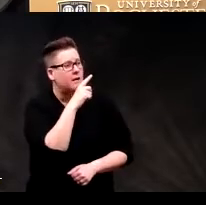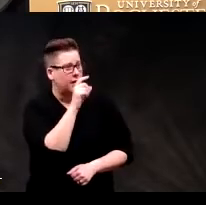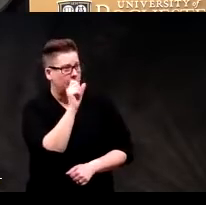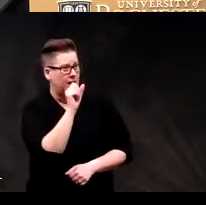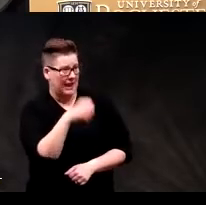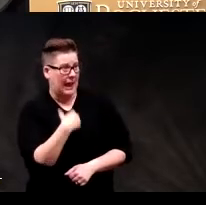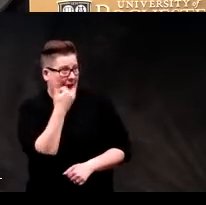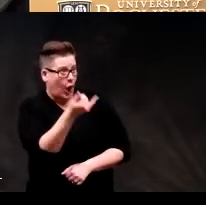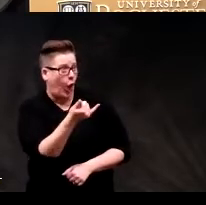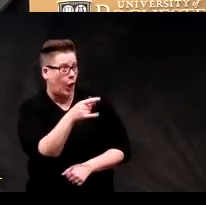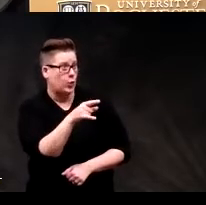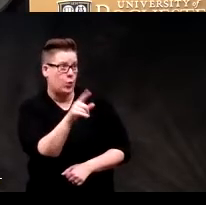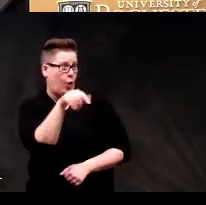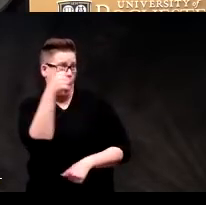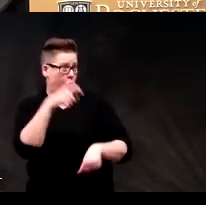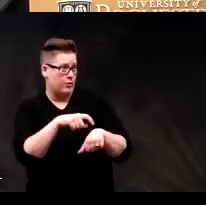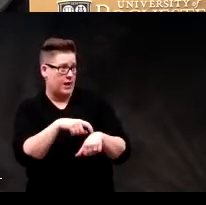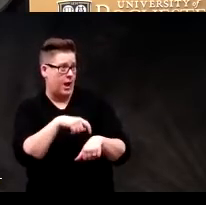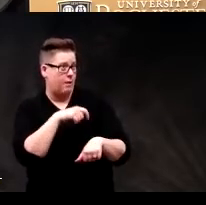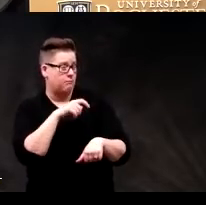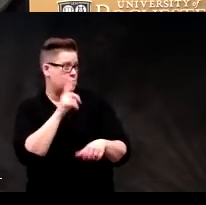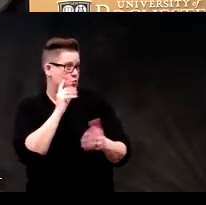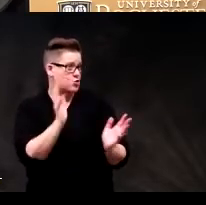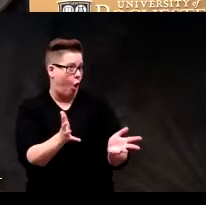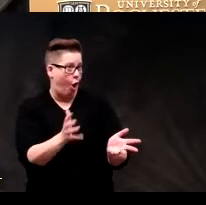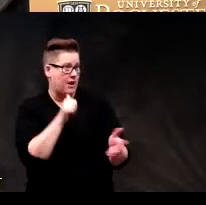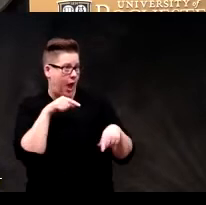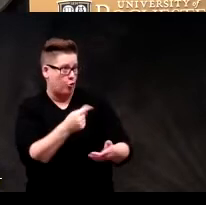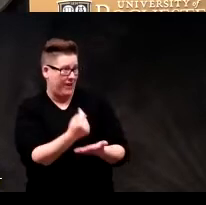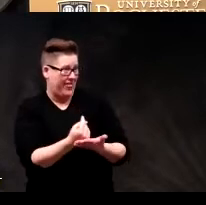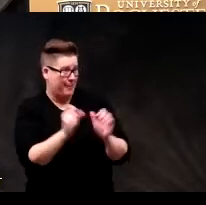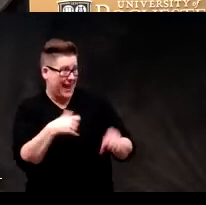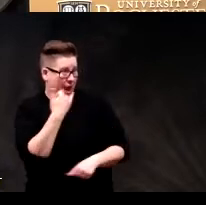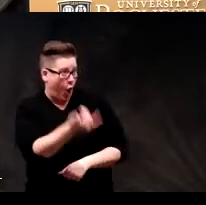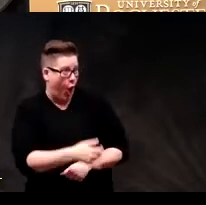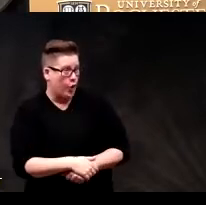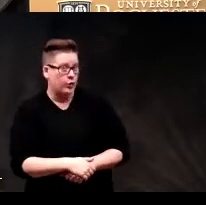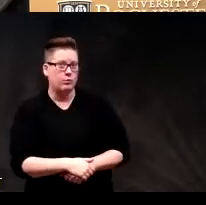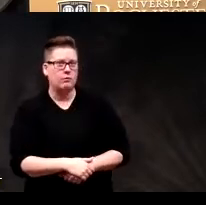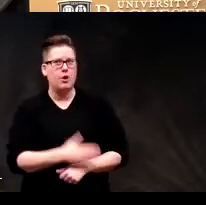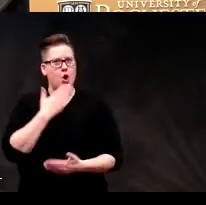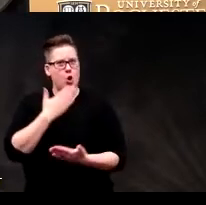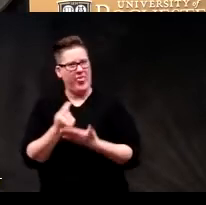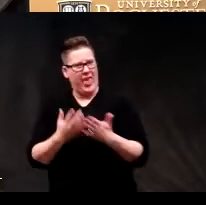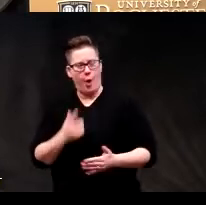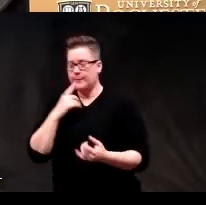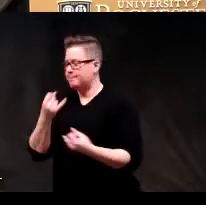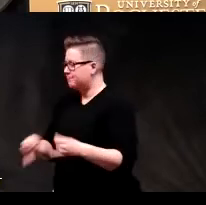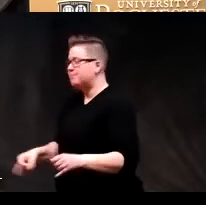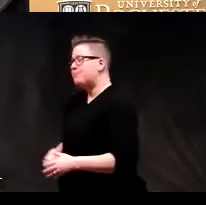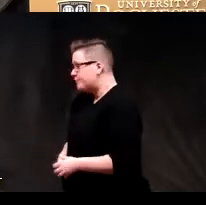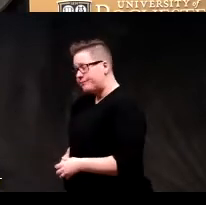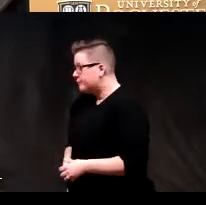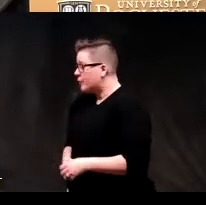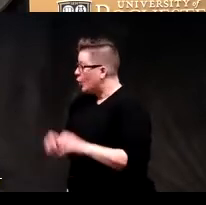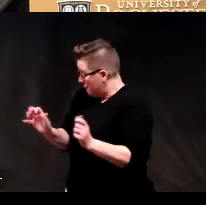call you outside of the therapy hour? And, a good therapist sets boundaries and say, we